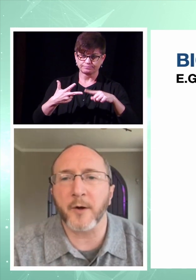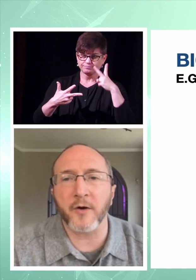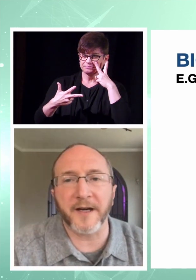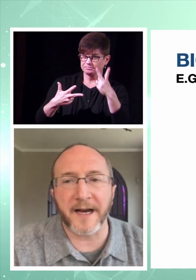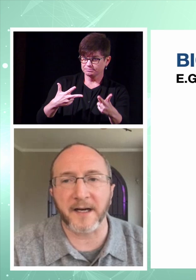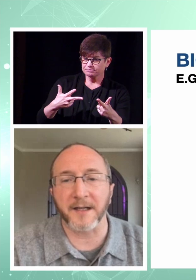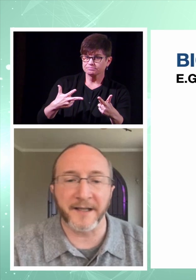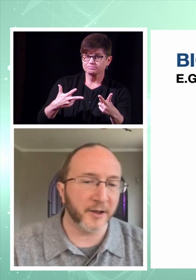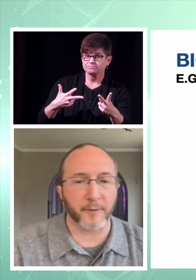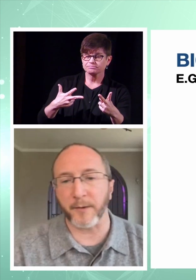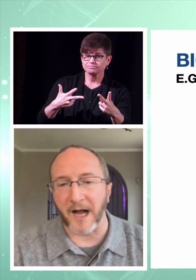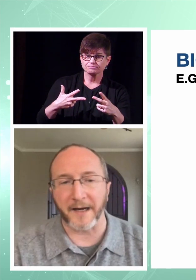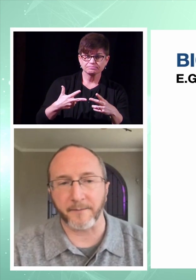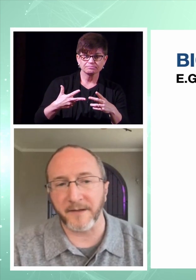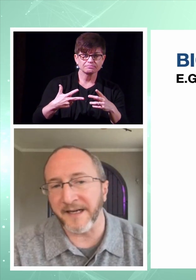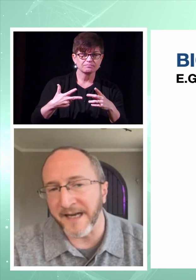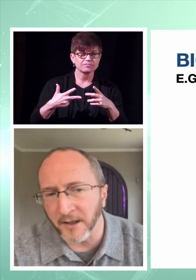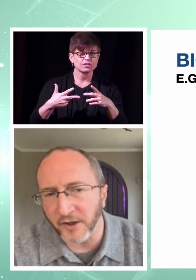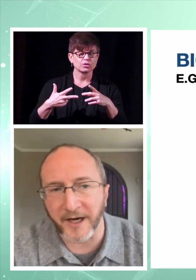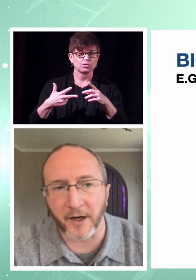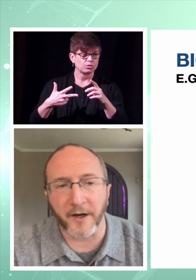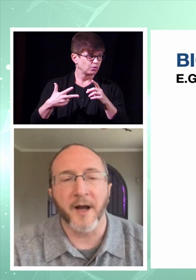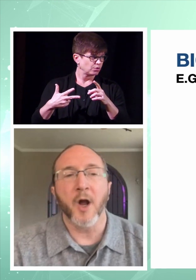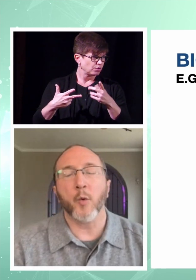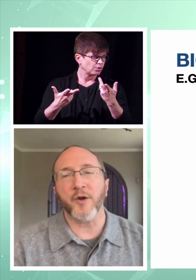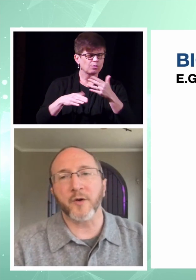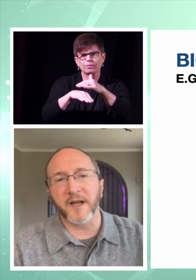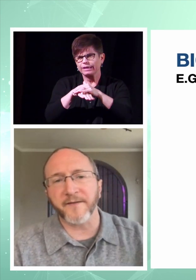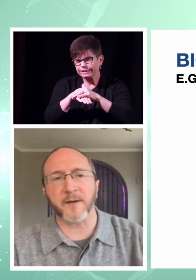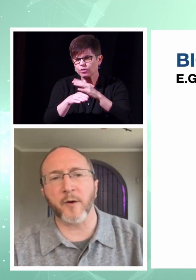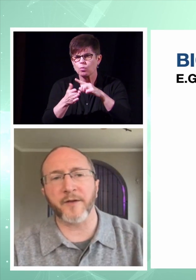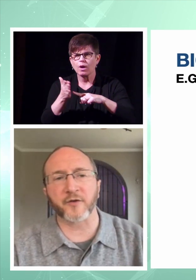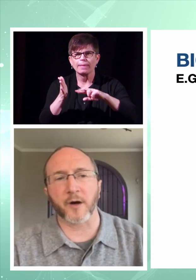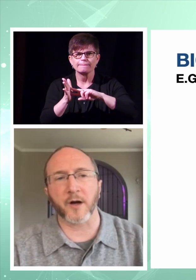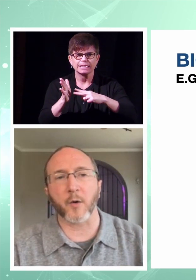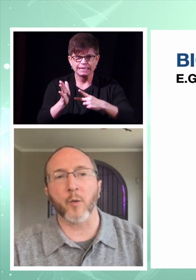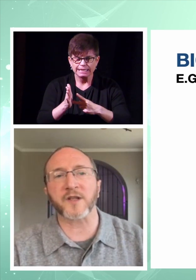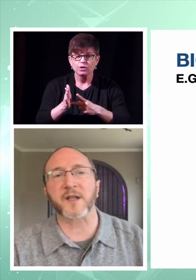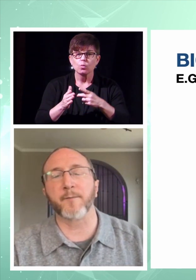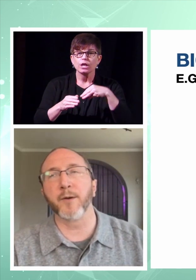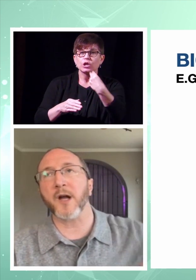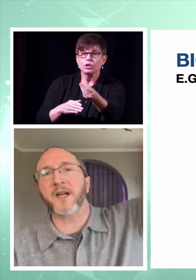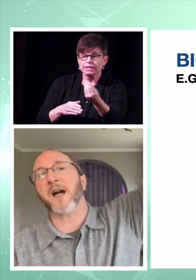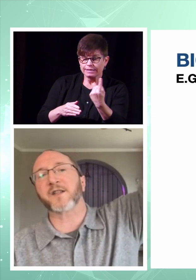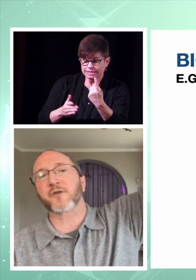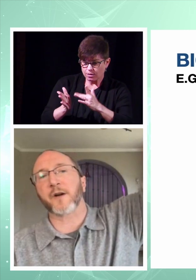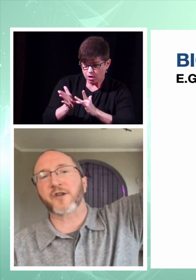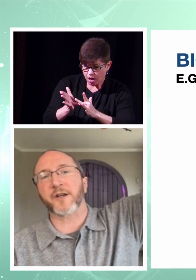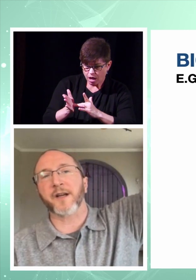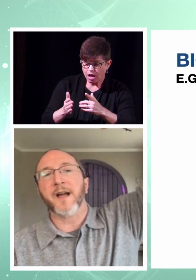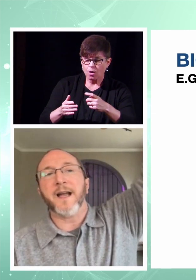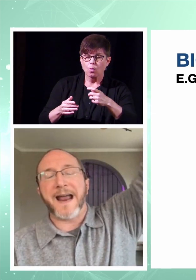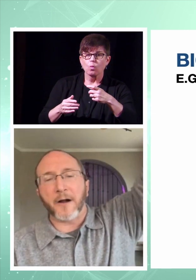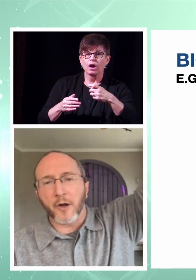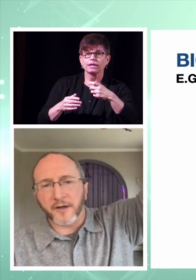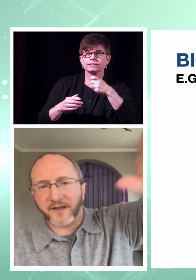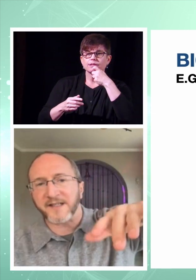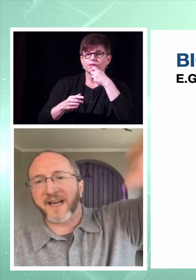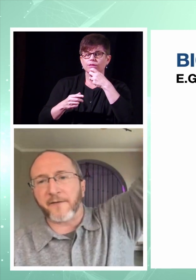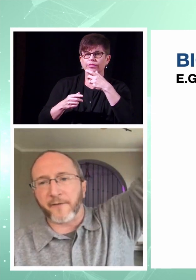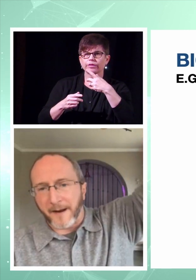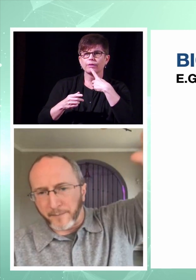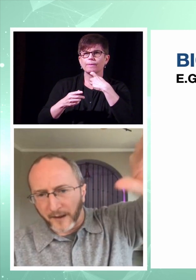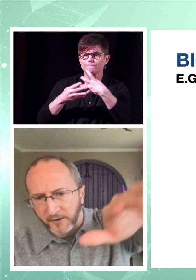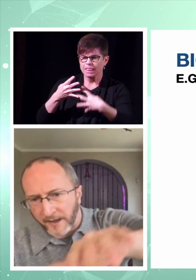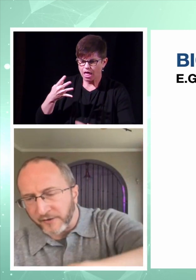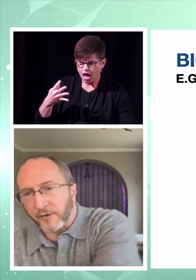a pharmacokinetic linear plot. In English, Aaron, when you give someone the drug, what's the blood concentration and how long does it